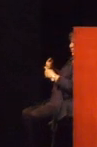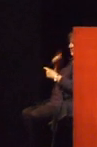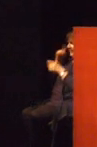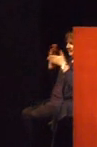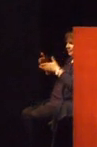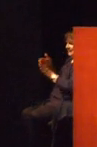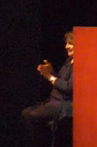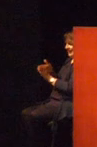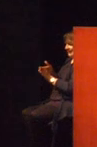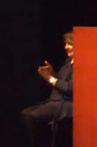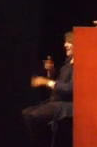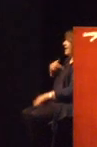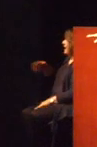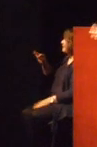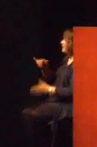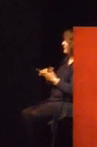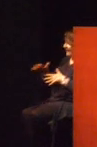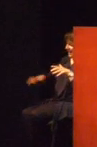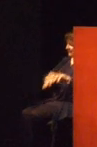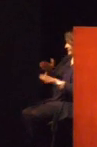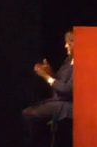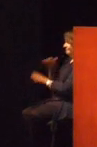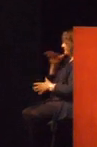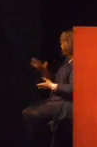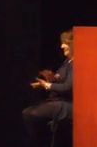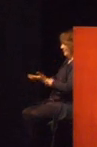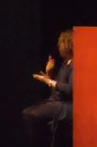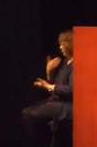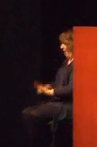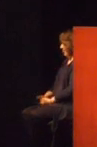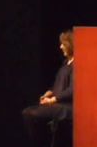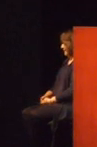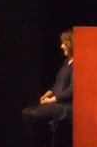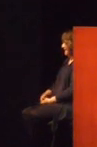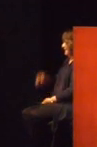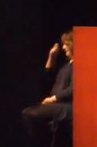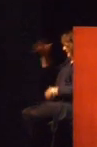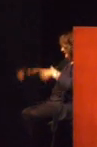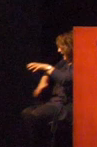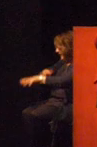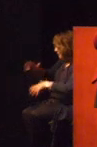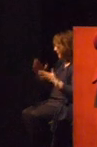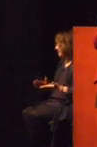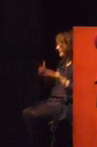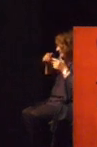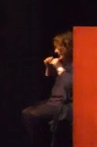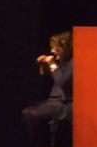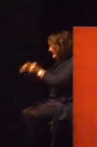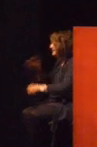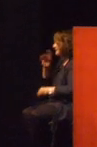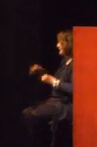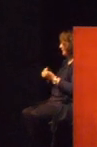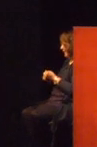psychology. And what I found was anthropology and psychology does not mix well, because anthropologists are constantly talking about the